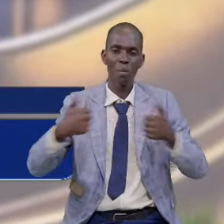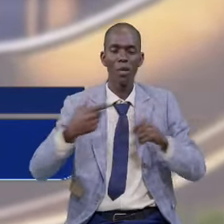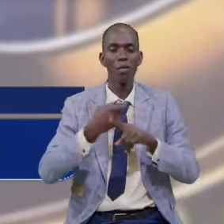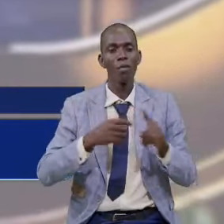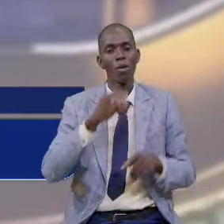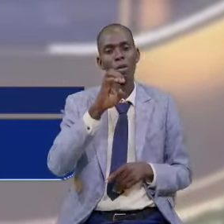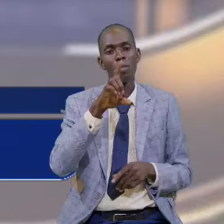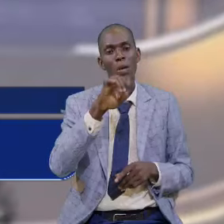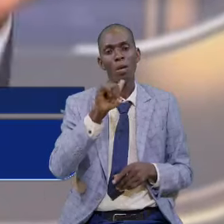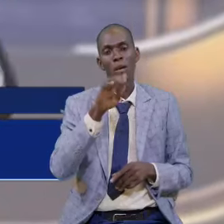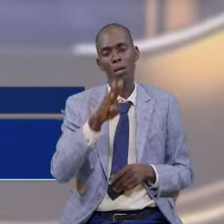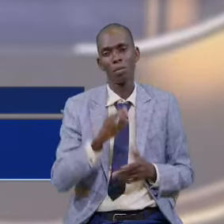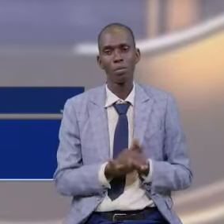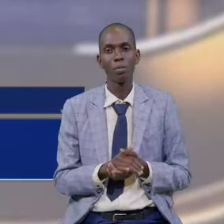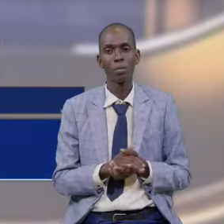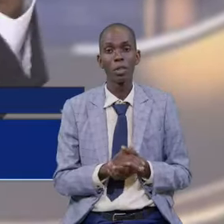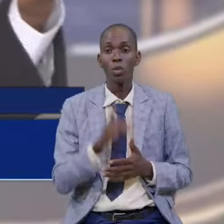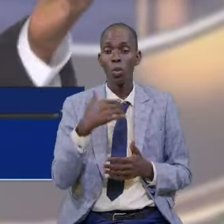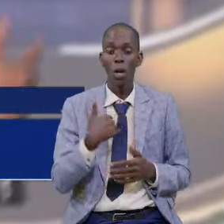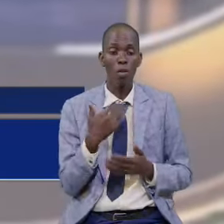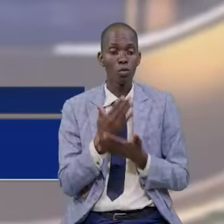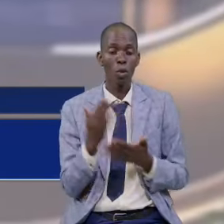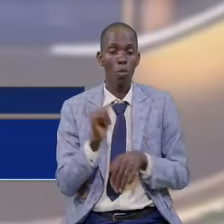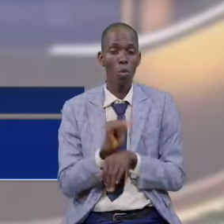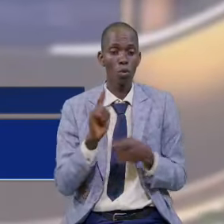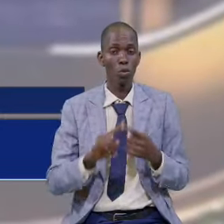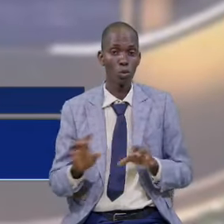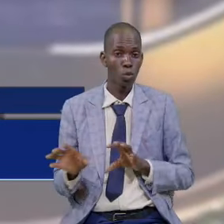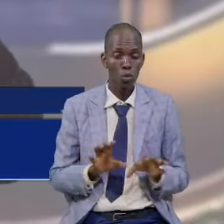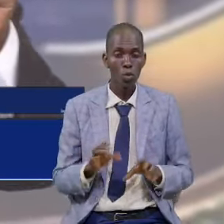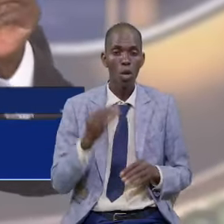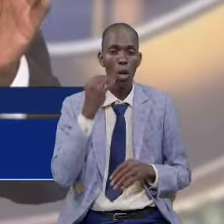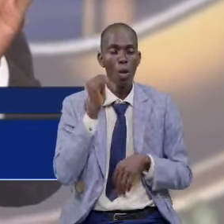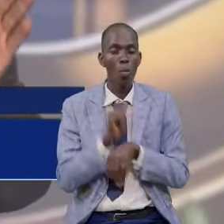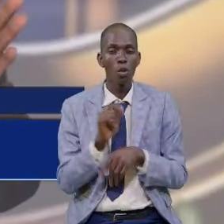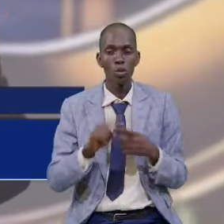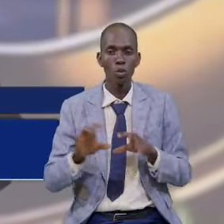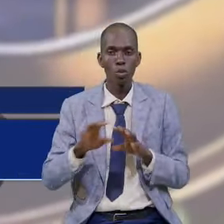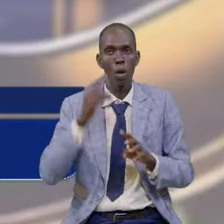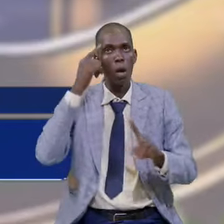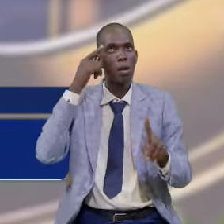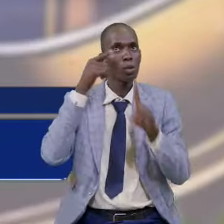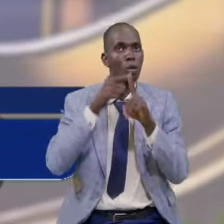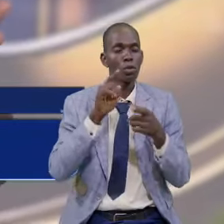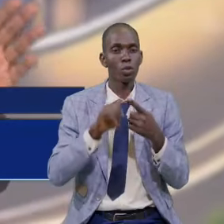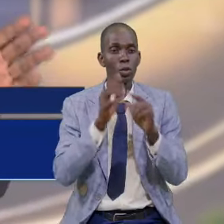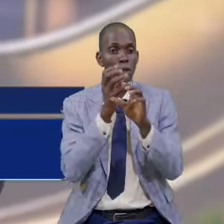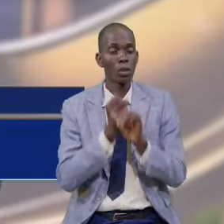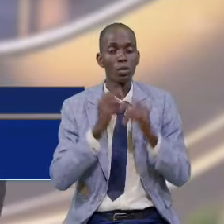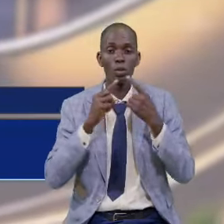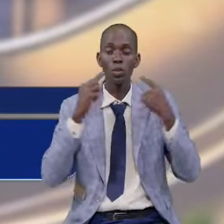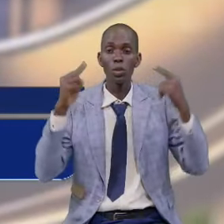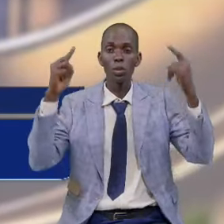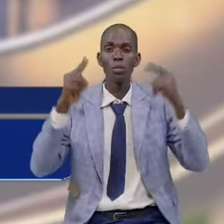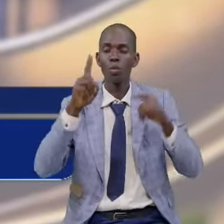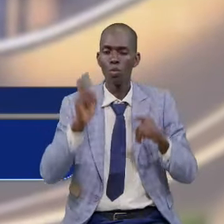for, a cause to do, a work to do, an assignment to carry out, there are times you have to part ways with the people